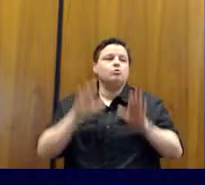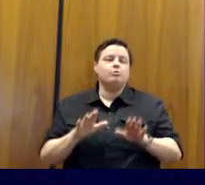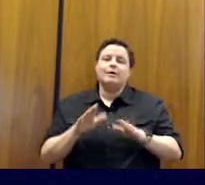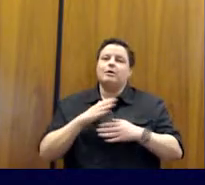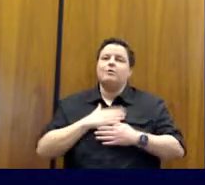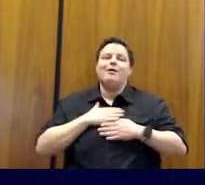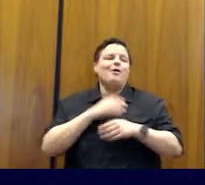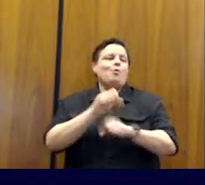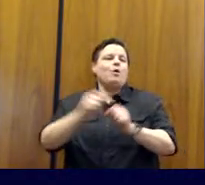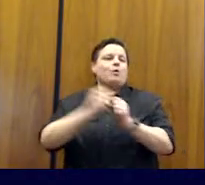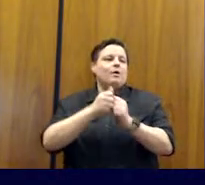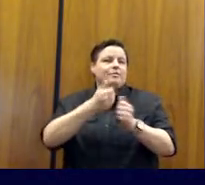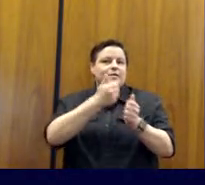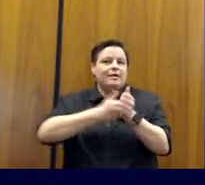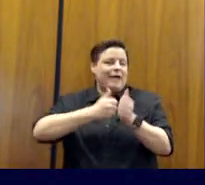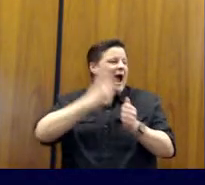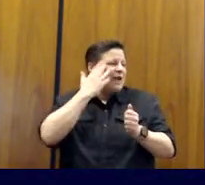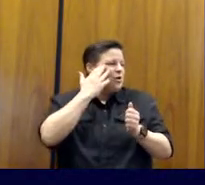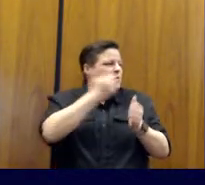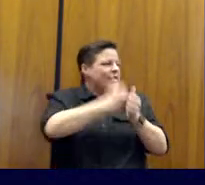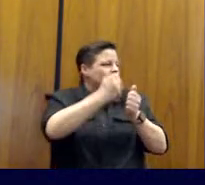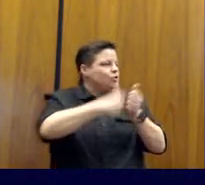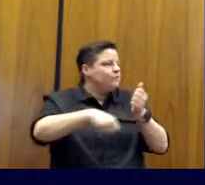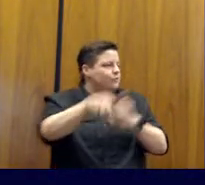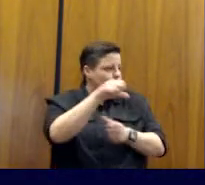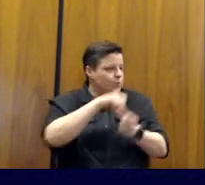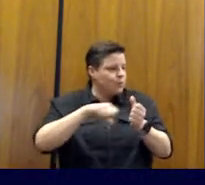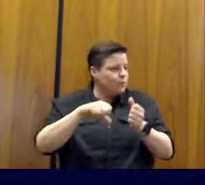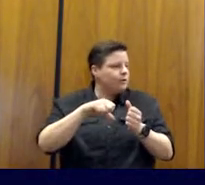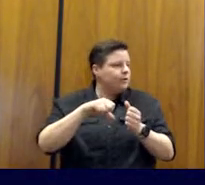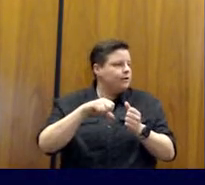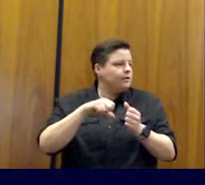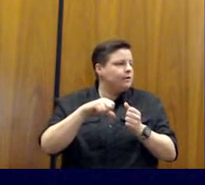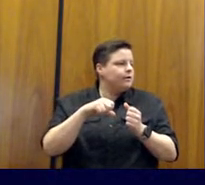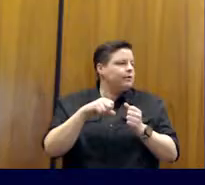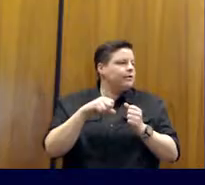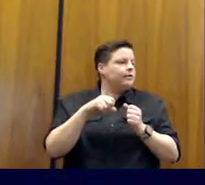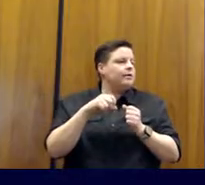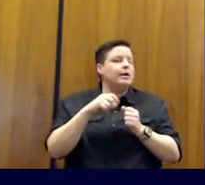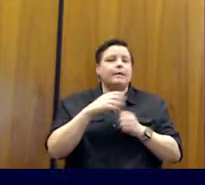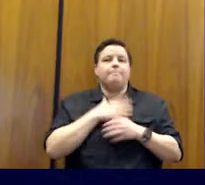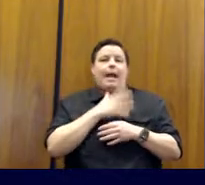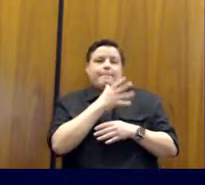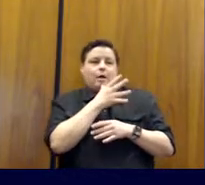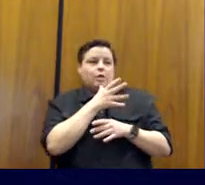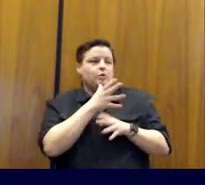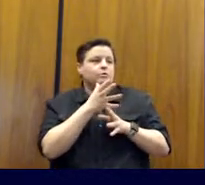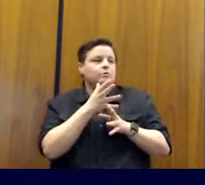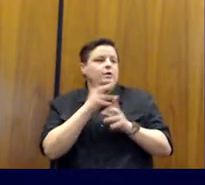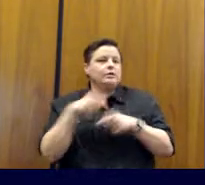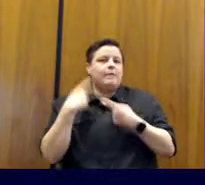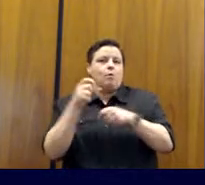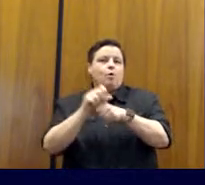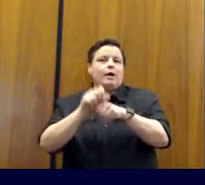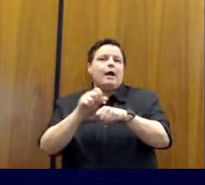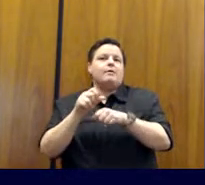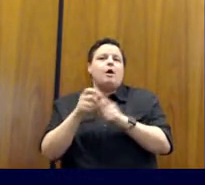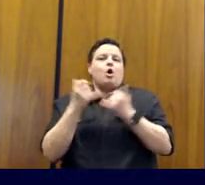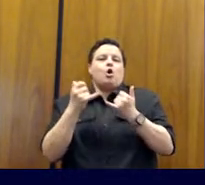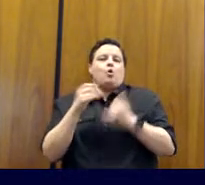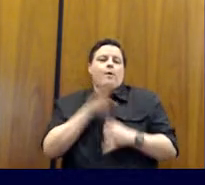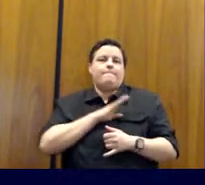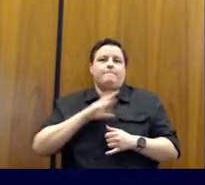I pretty much I know each of you, and from whether it's been working on a current board or as